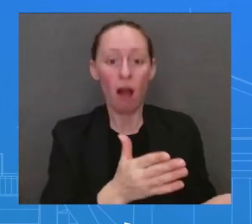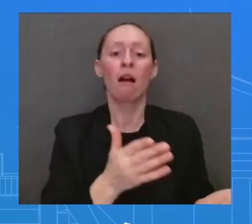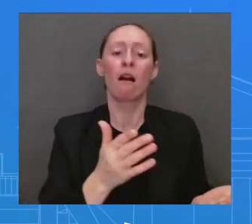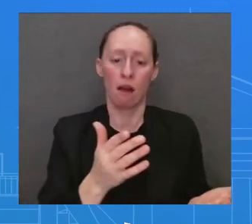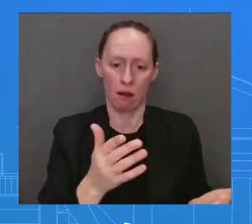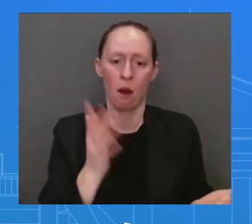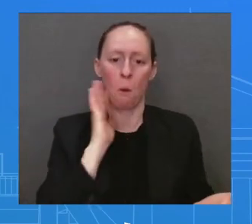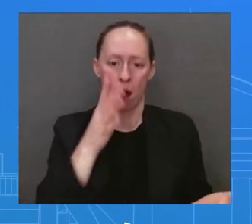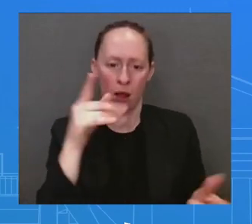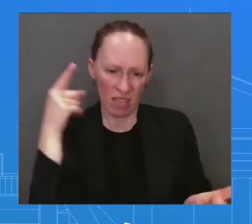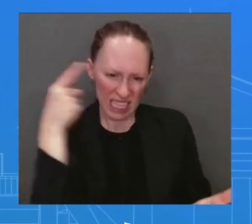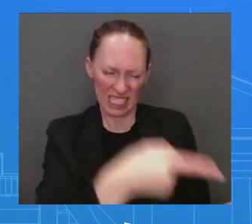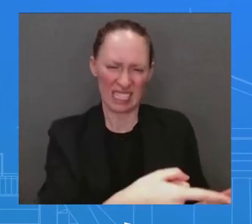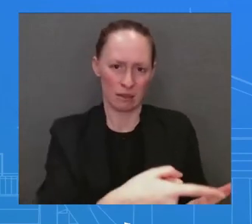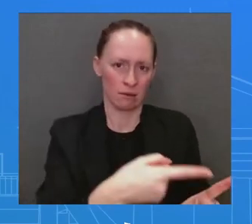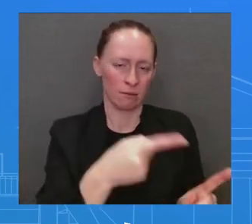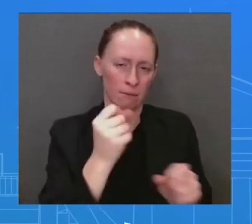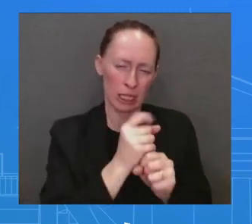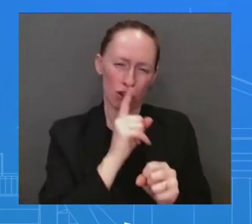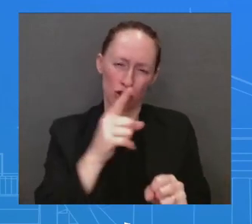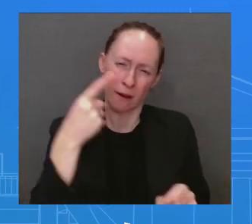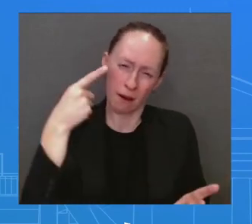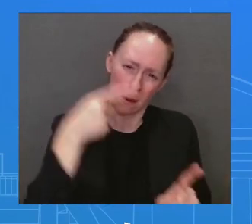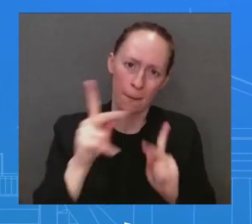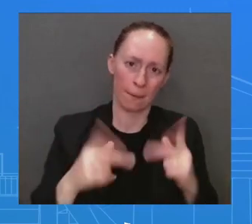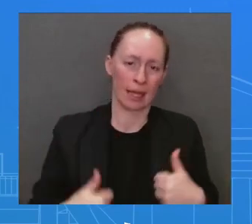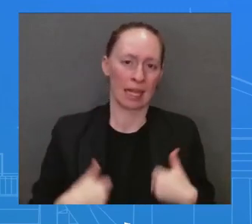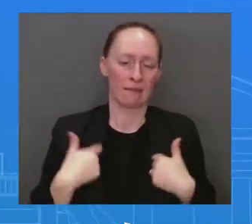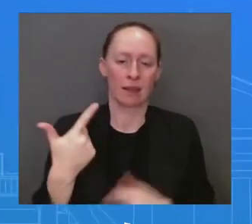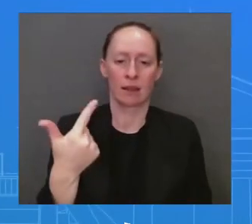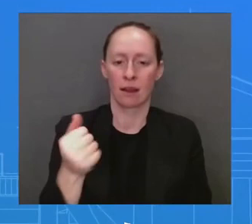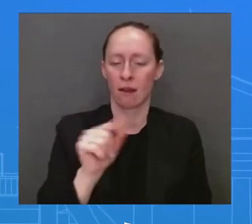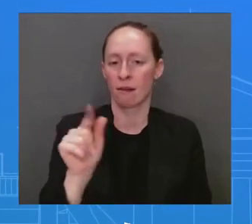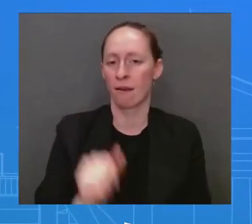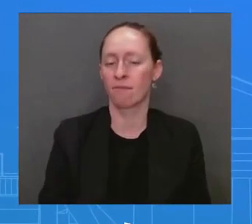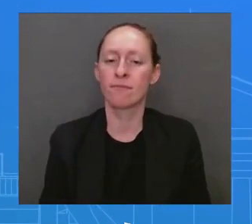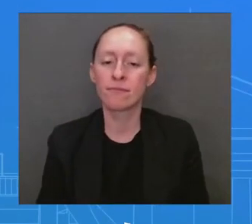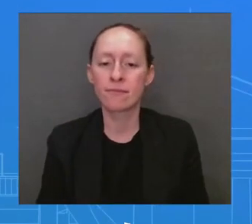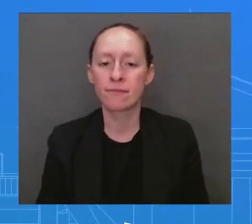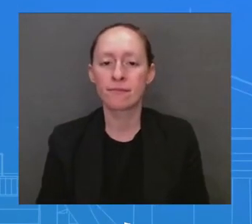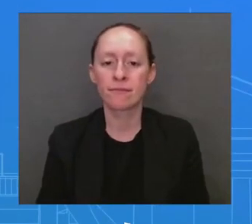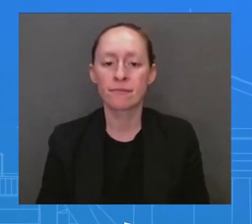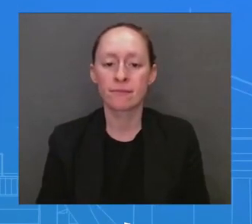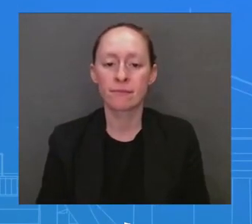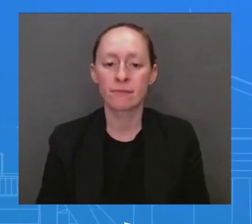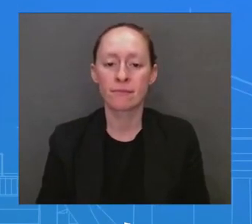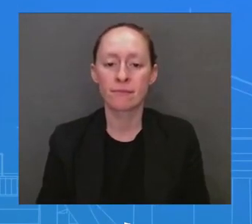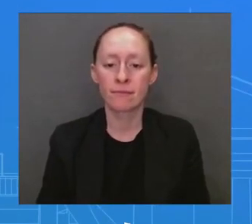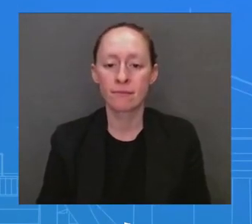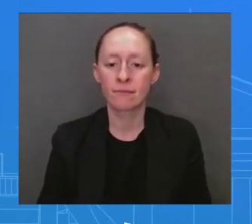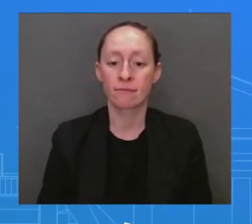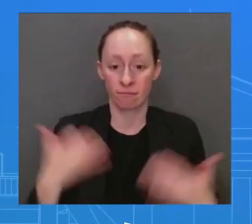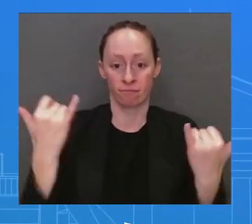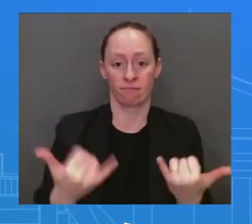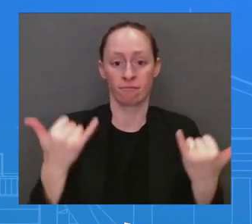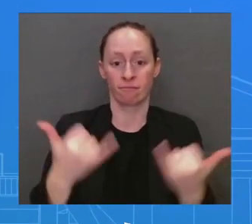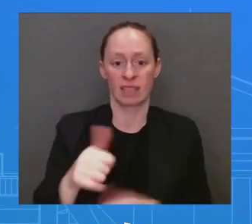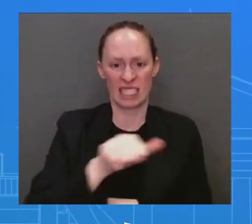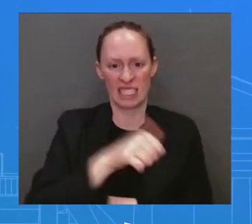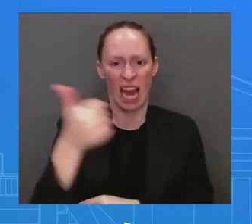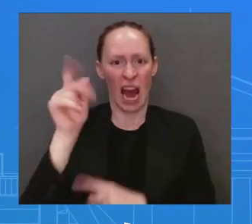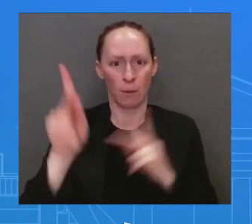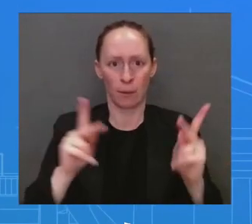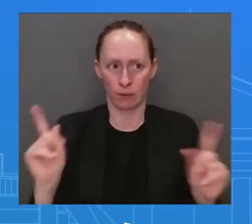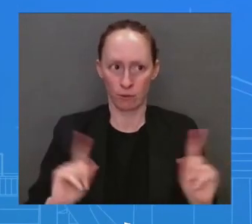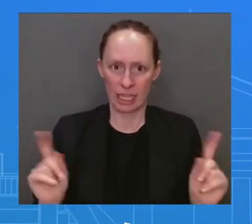thanks. Of the 10 that are presumed, missing or hostages, can you tell us whether or not all 10 are presumed